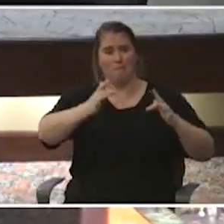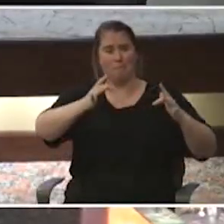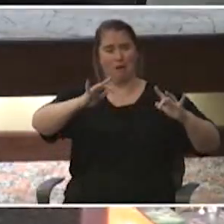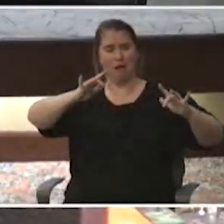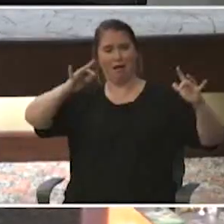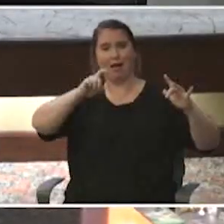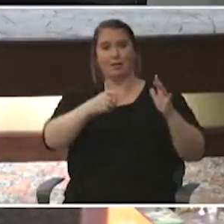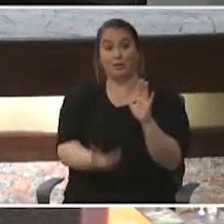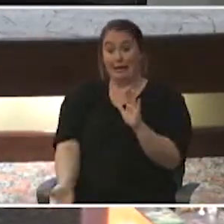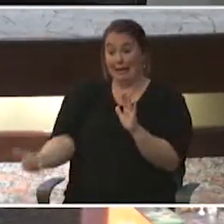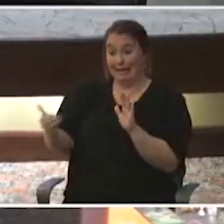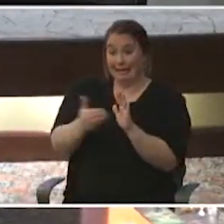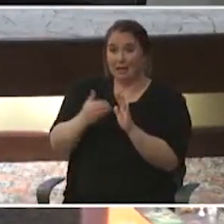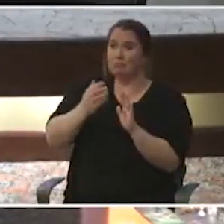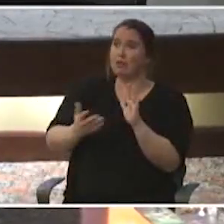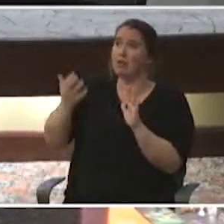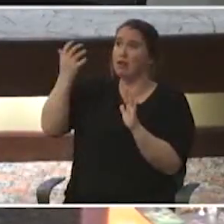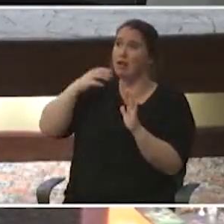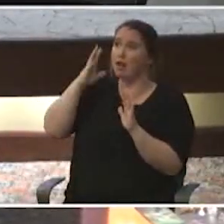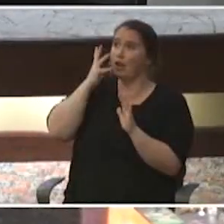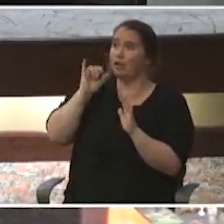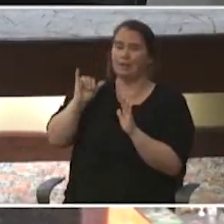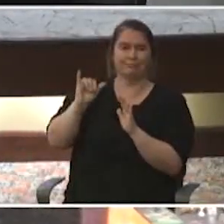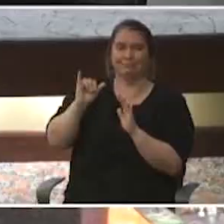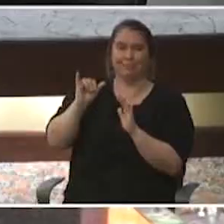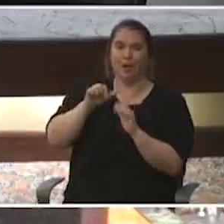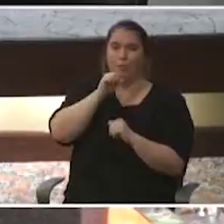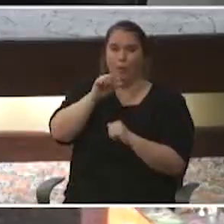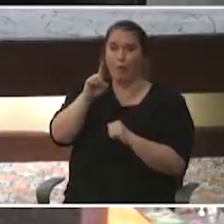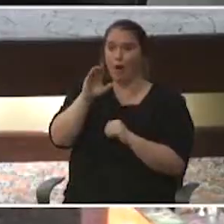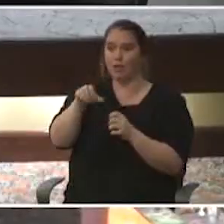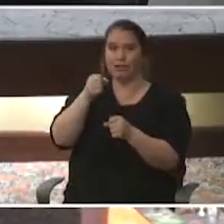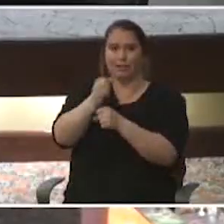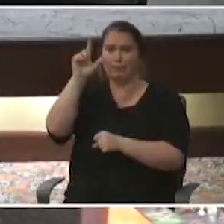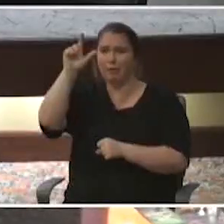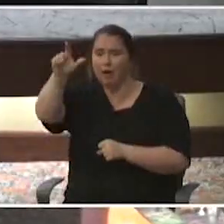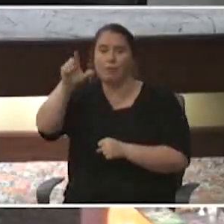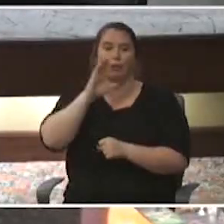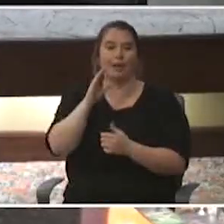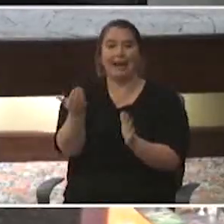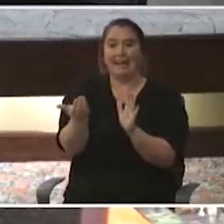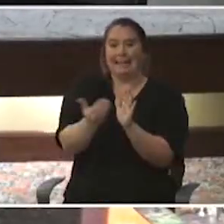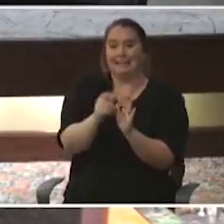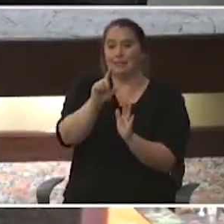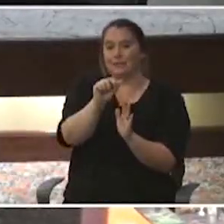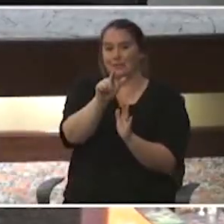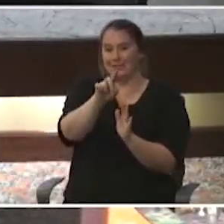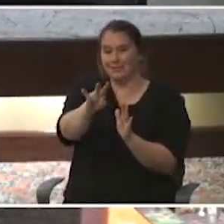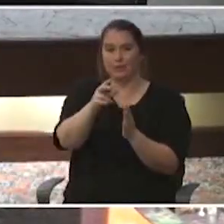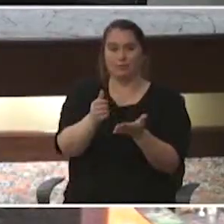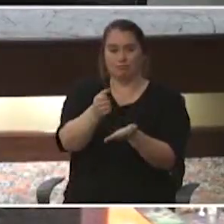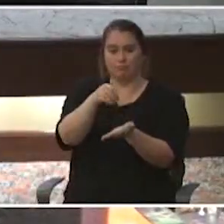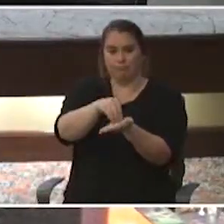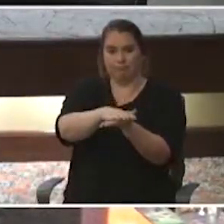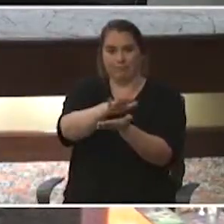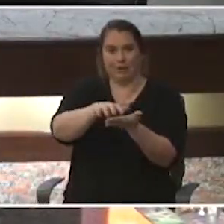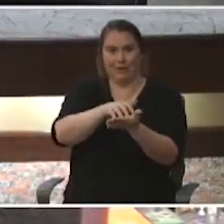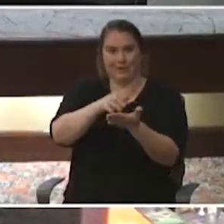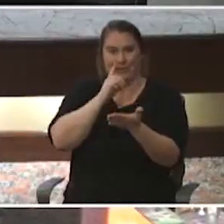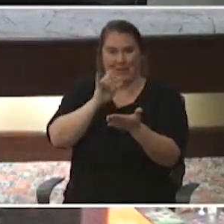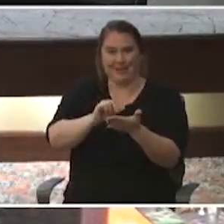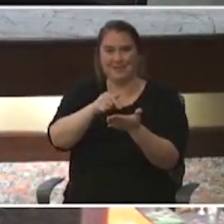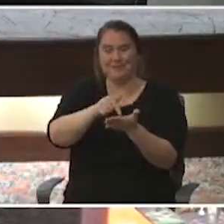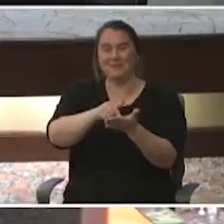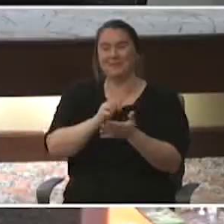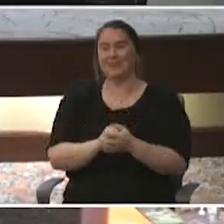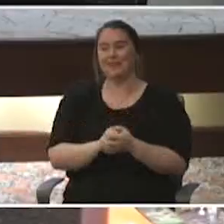just reimagined it. And it won't be another 100 years, we're gonna do it again in 2027. So mark your calendars for that.